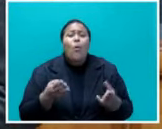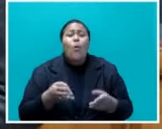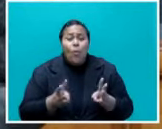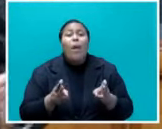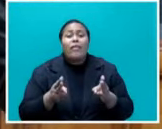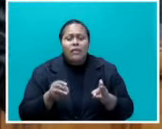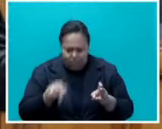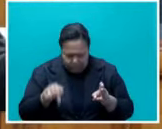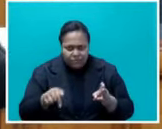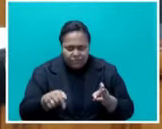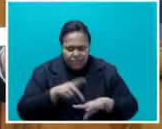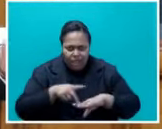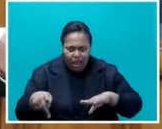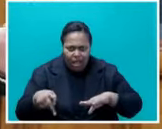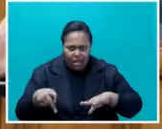At least,